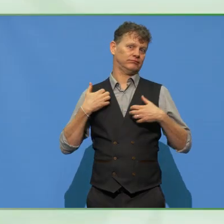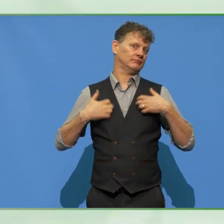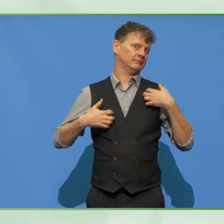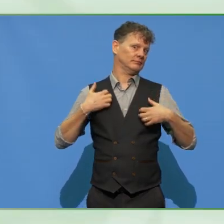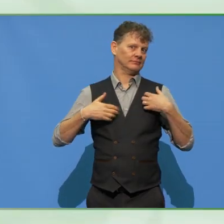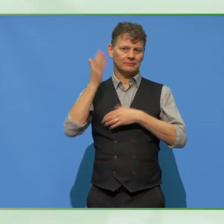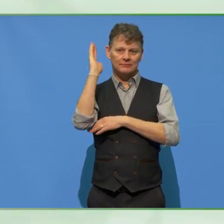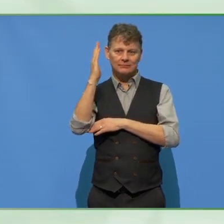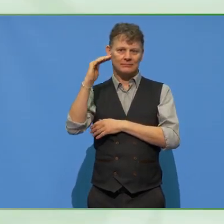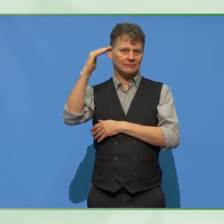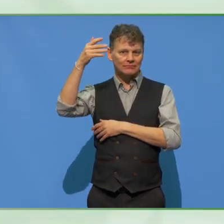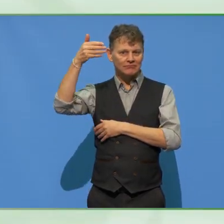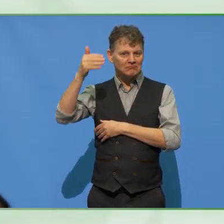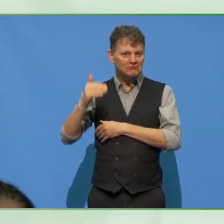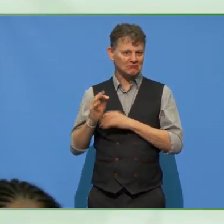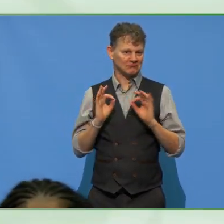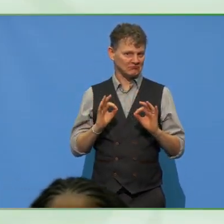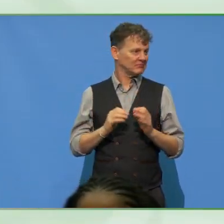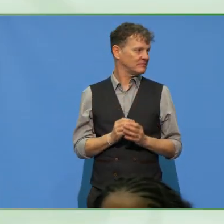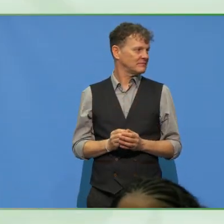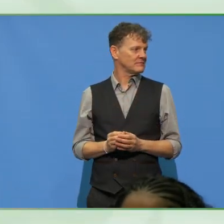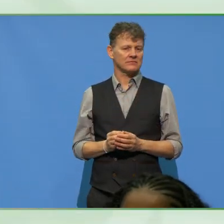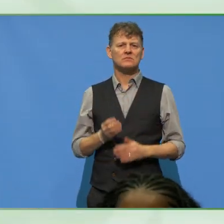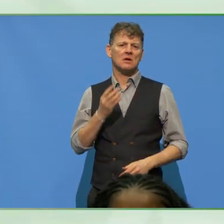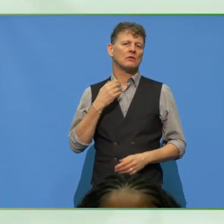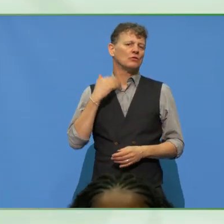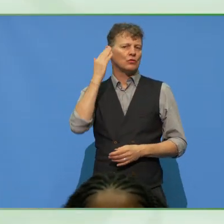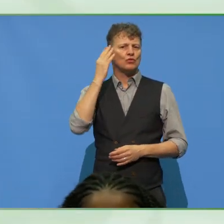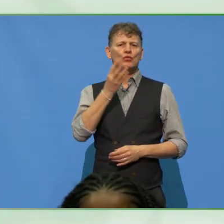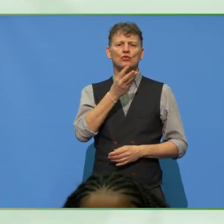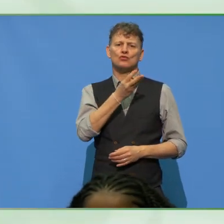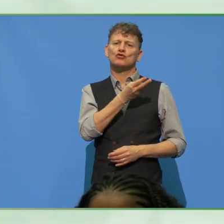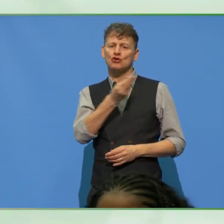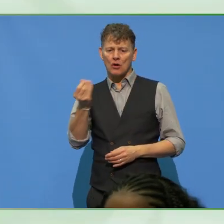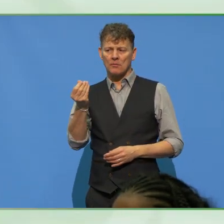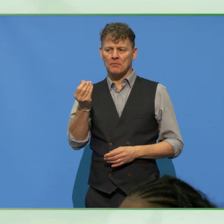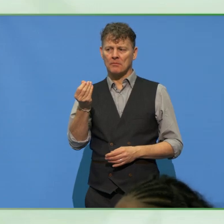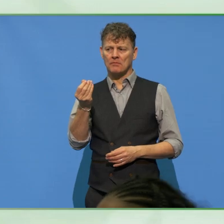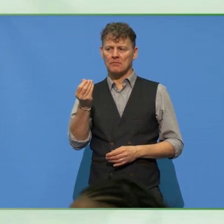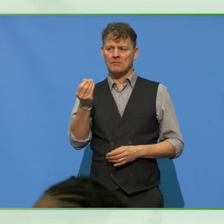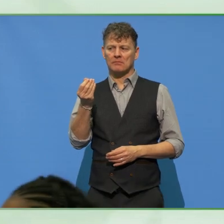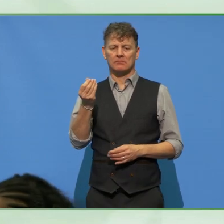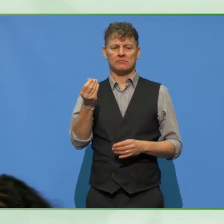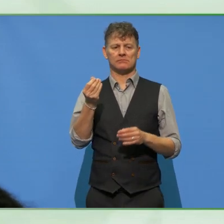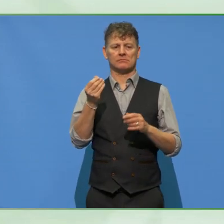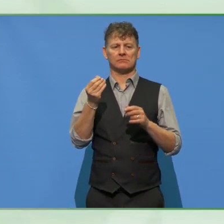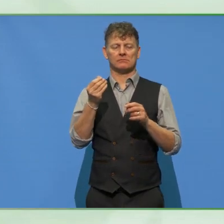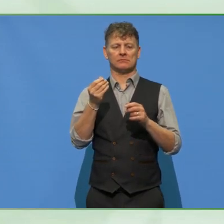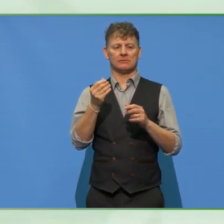I know some people are leaving today, but some people are